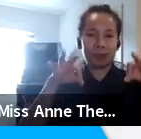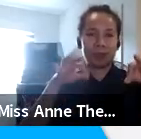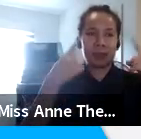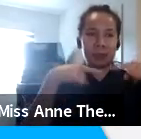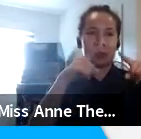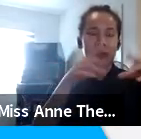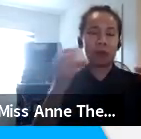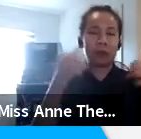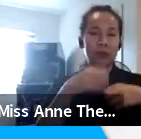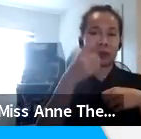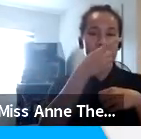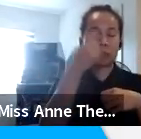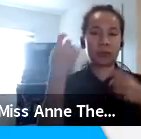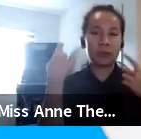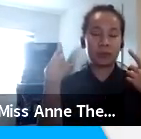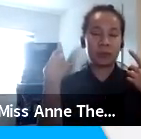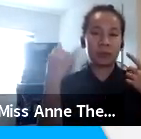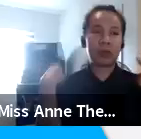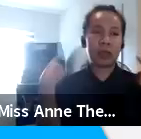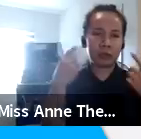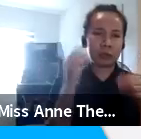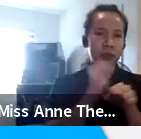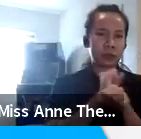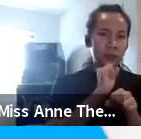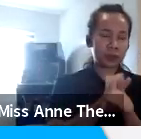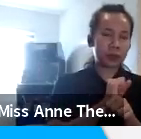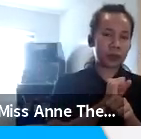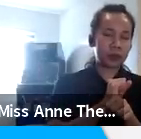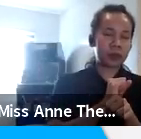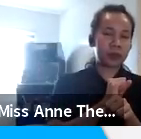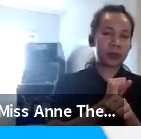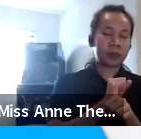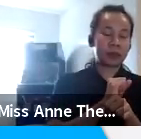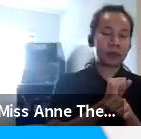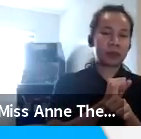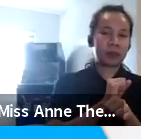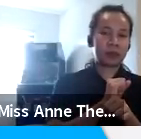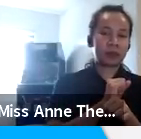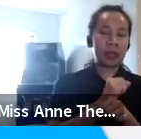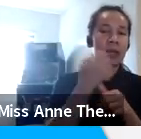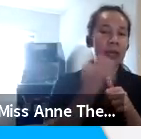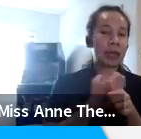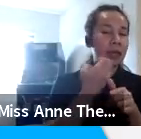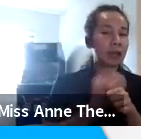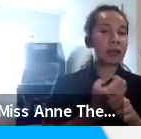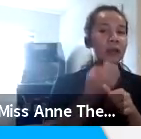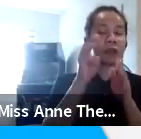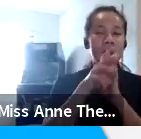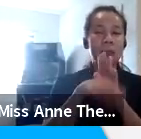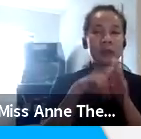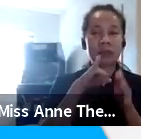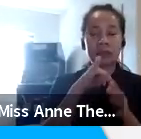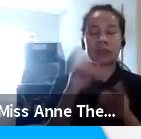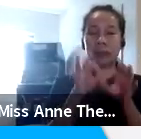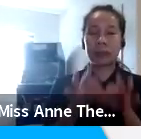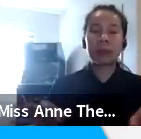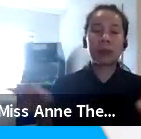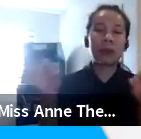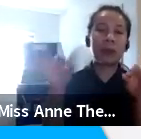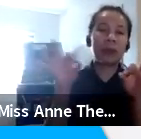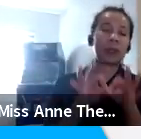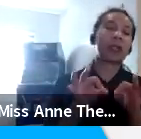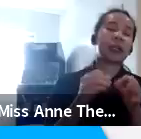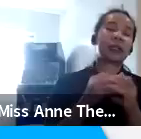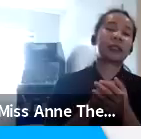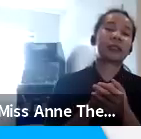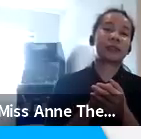we need to deliver because every minute is dollar and it's really, it's the sound of the dollar, ka-ching,